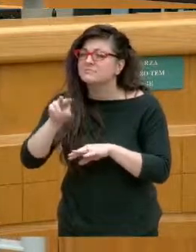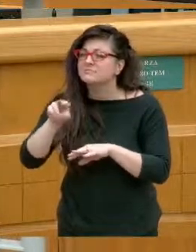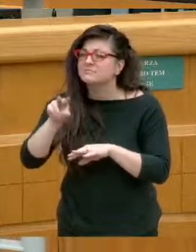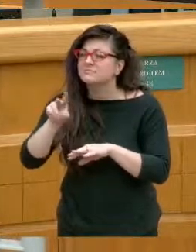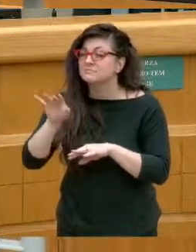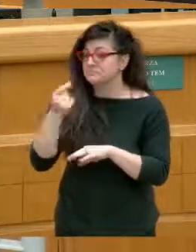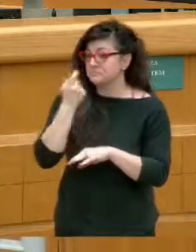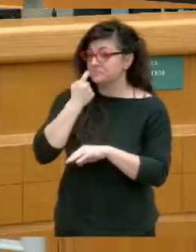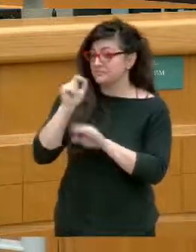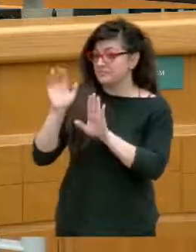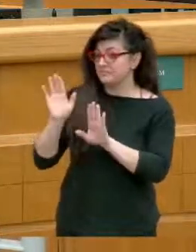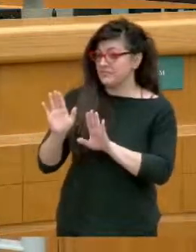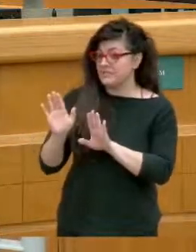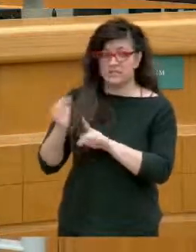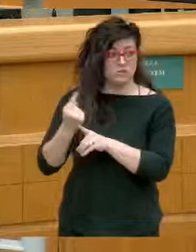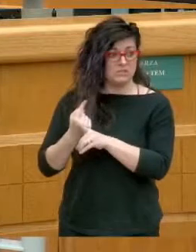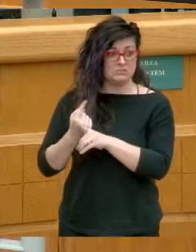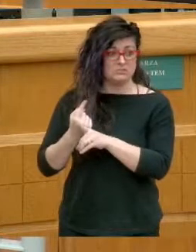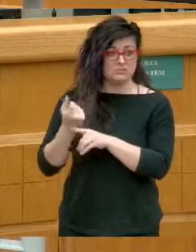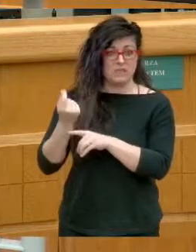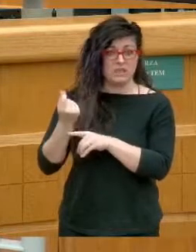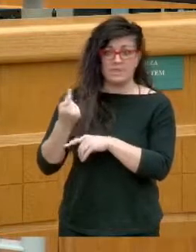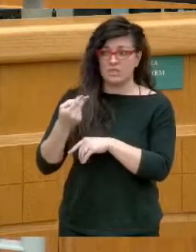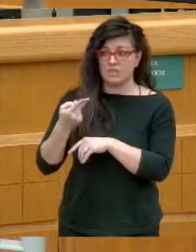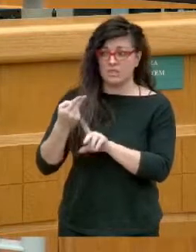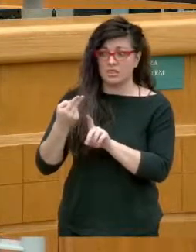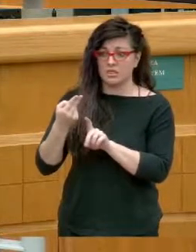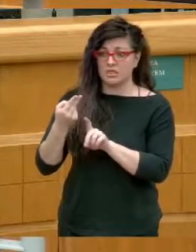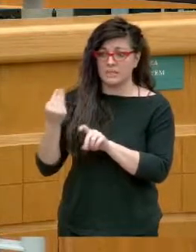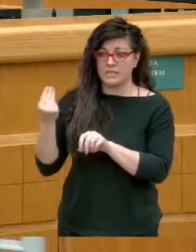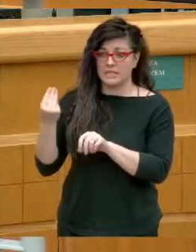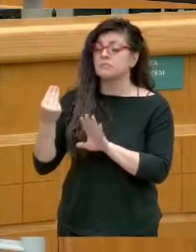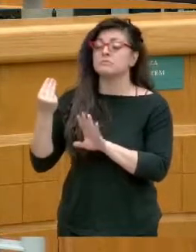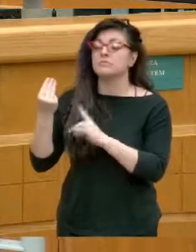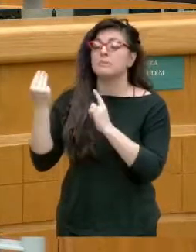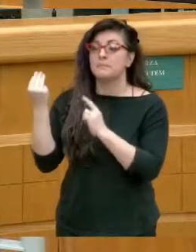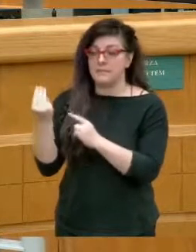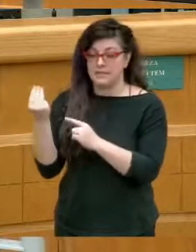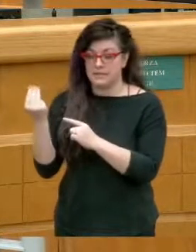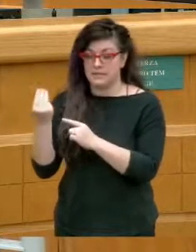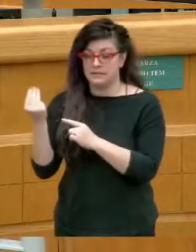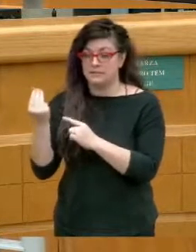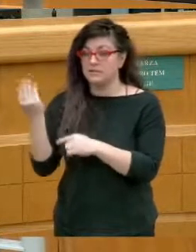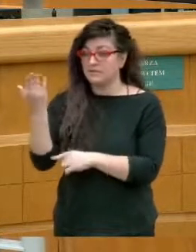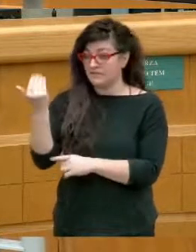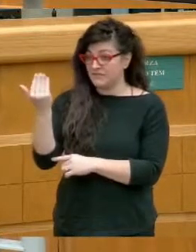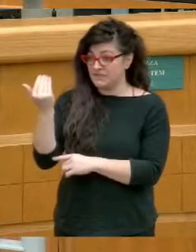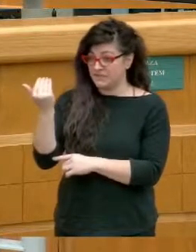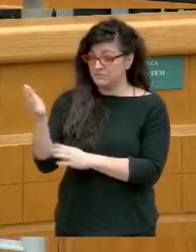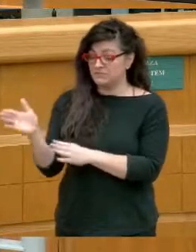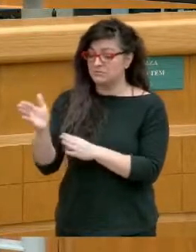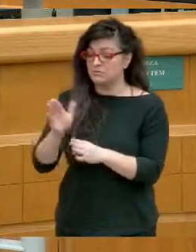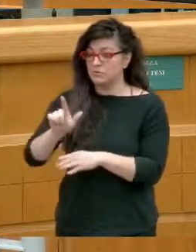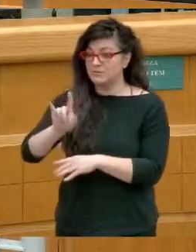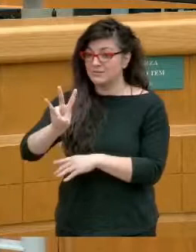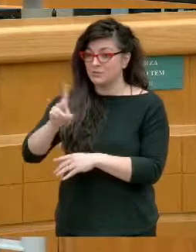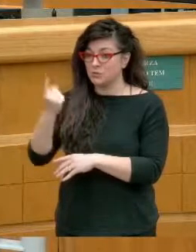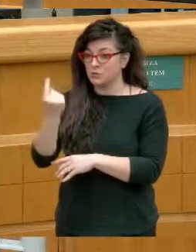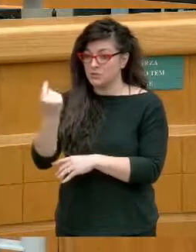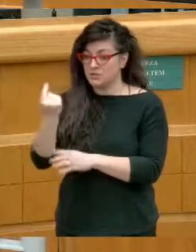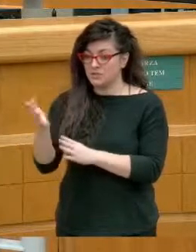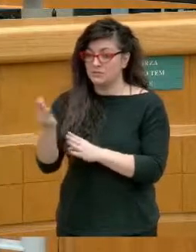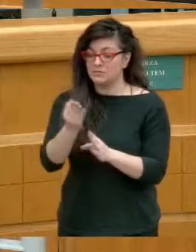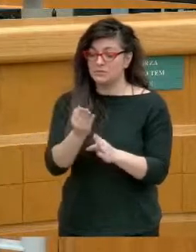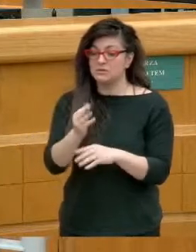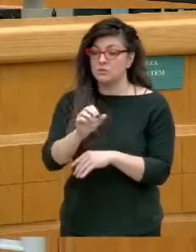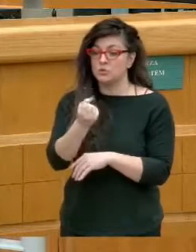On Sunday, was that 11th on the Sunday? Or Monday? Monday. We had 15, 27 on Tuesday,